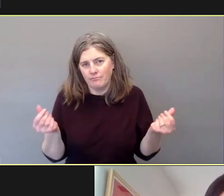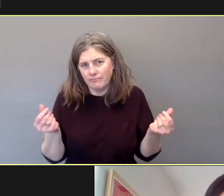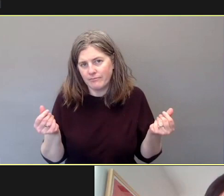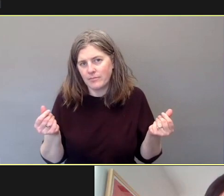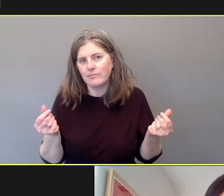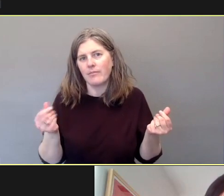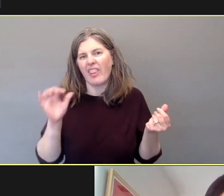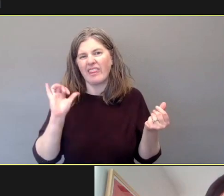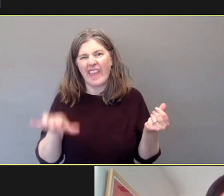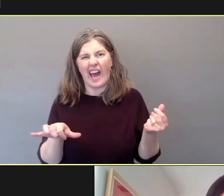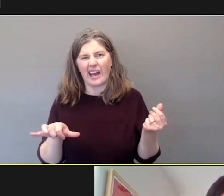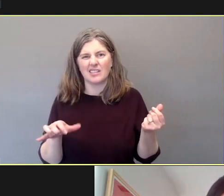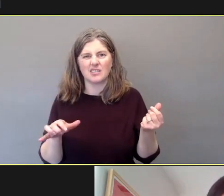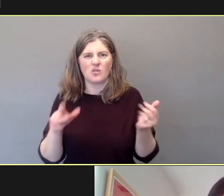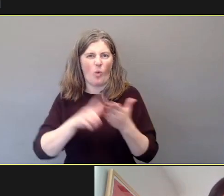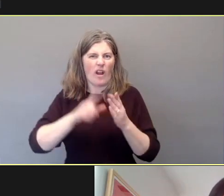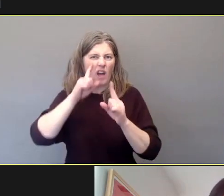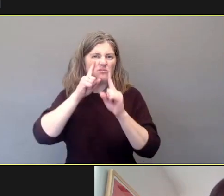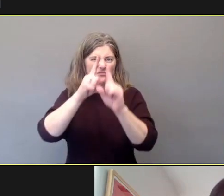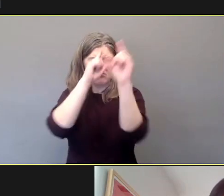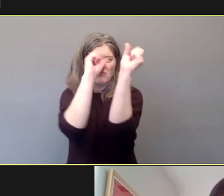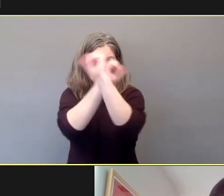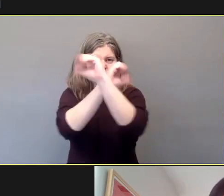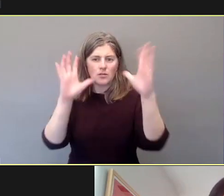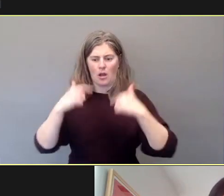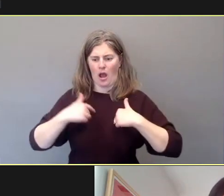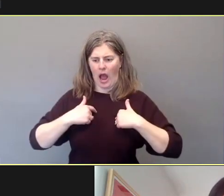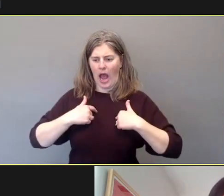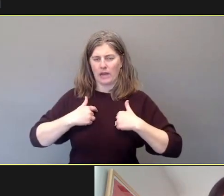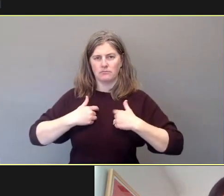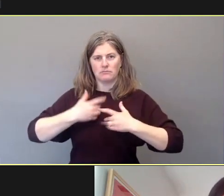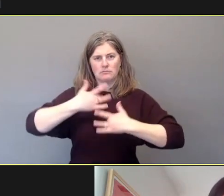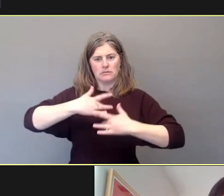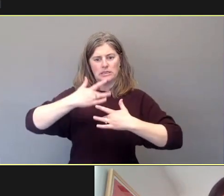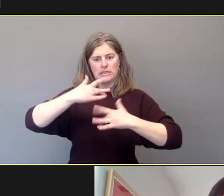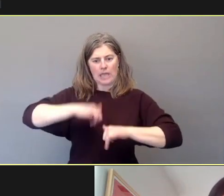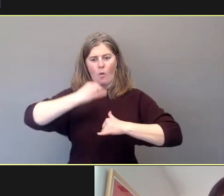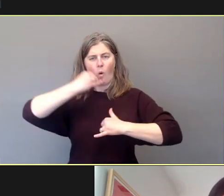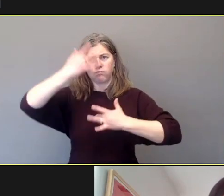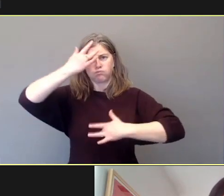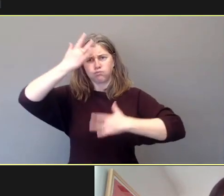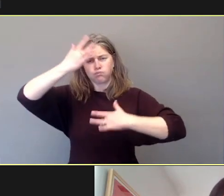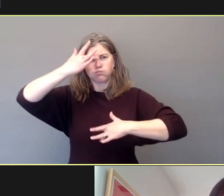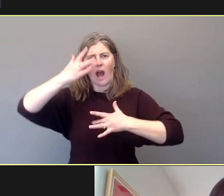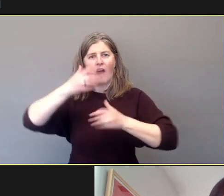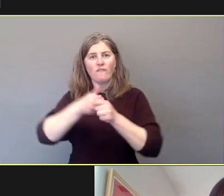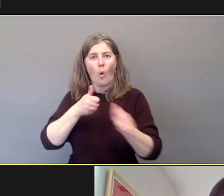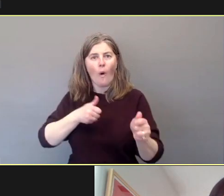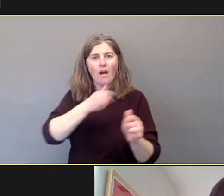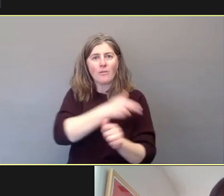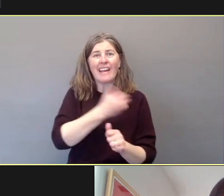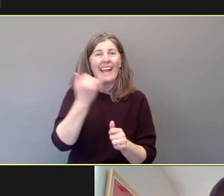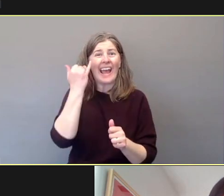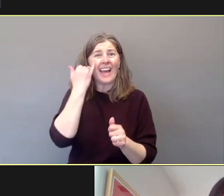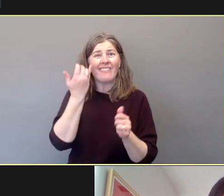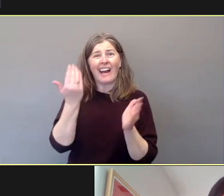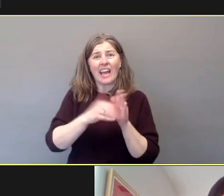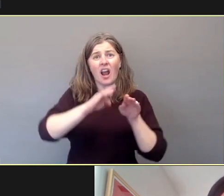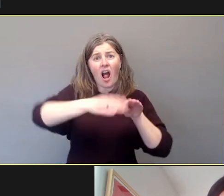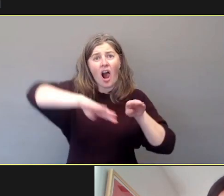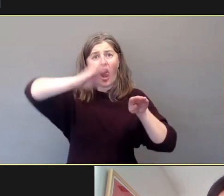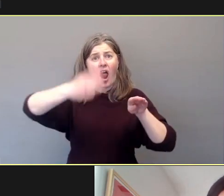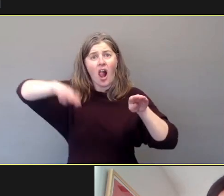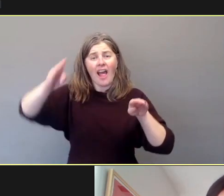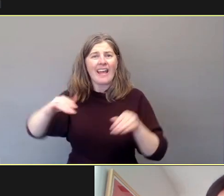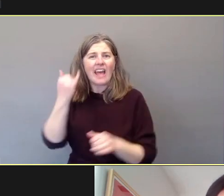take it and we avoid hospitalizations. We can deal with additional waves of 5,000 cases a day